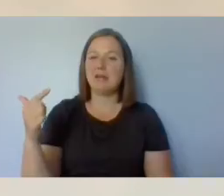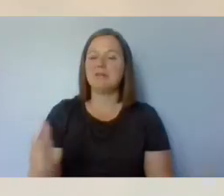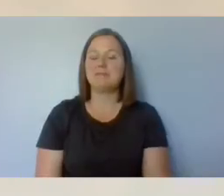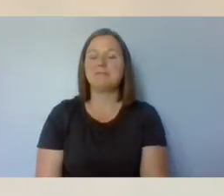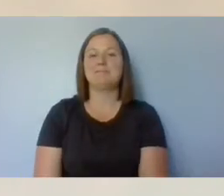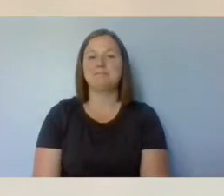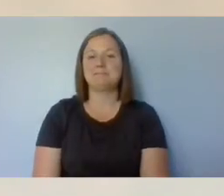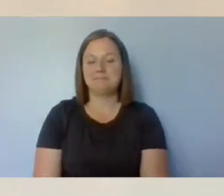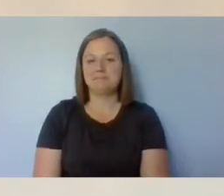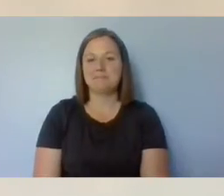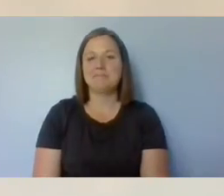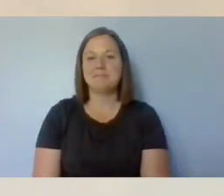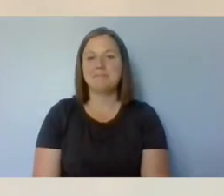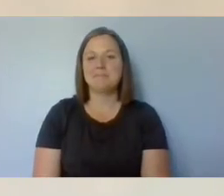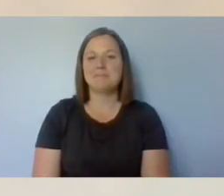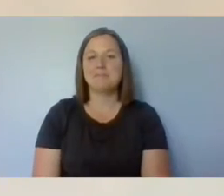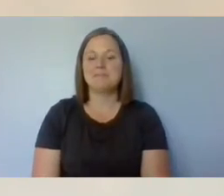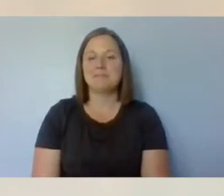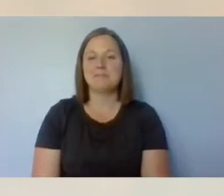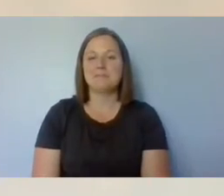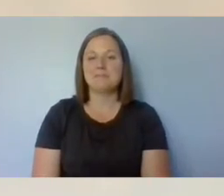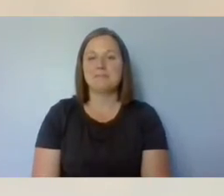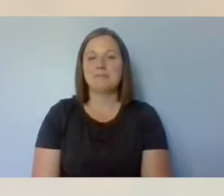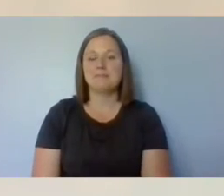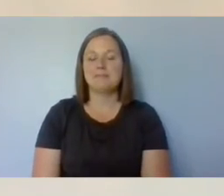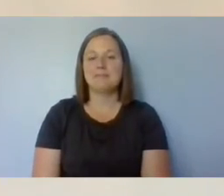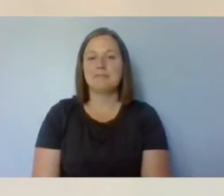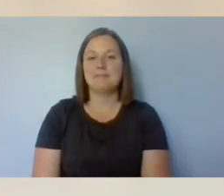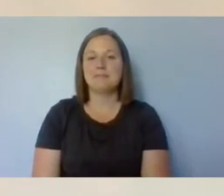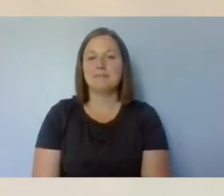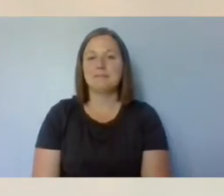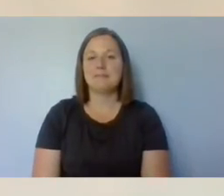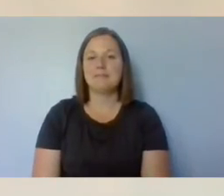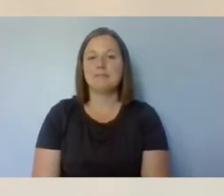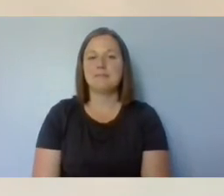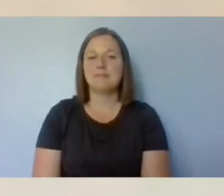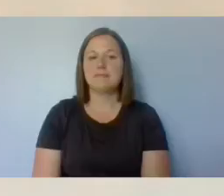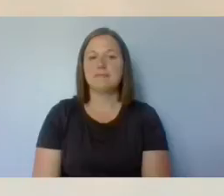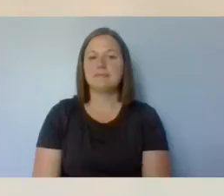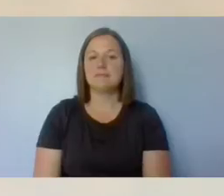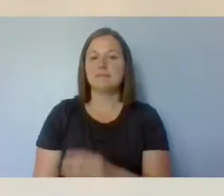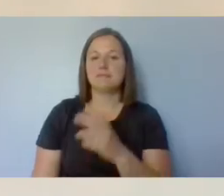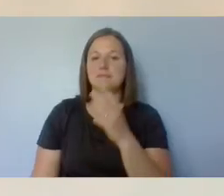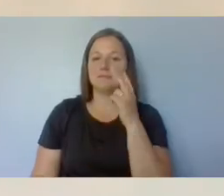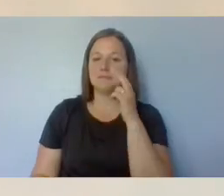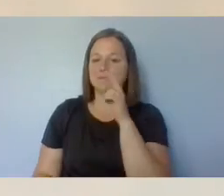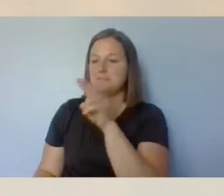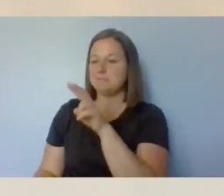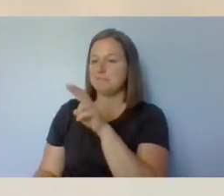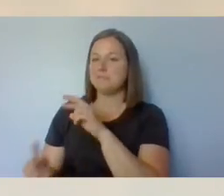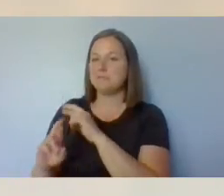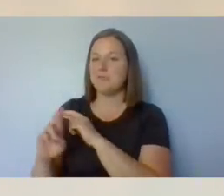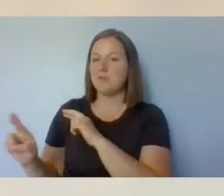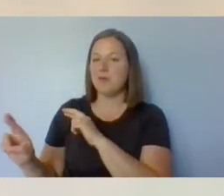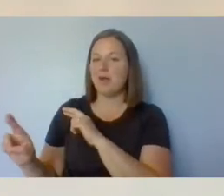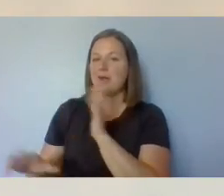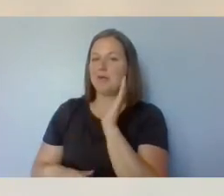foot inside your thigh. Turn to your right foot and